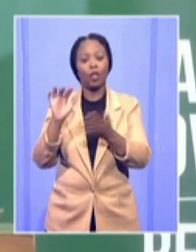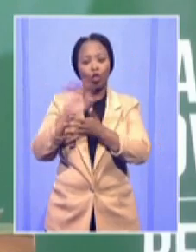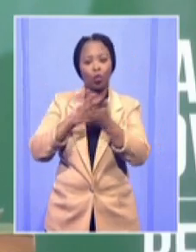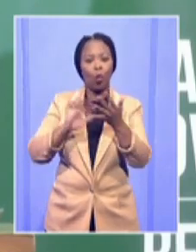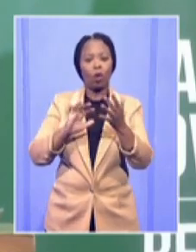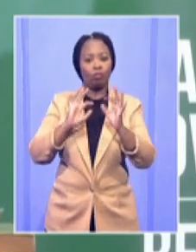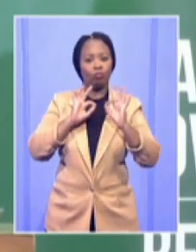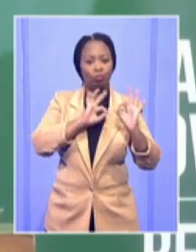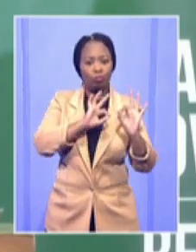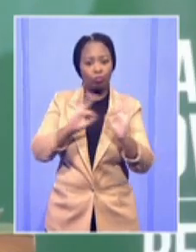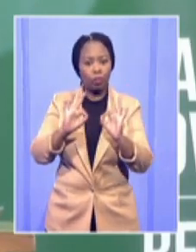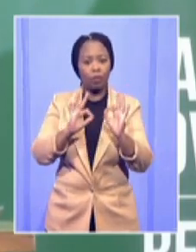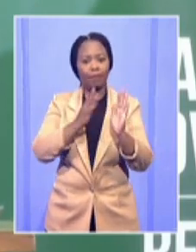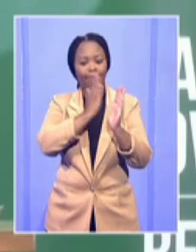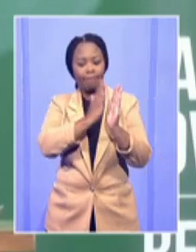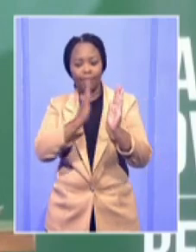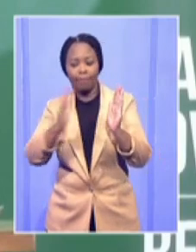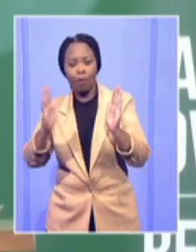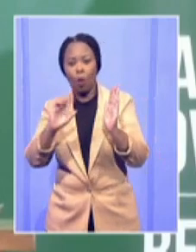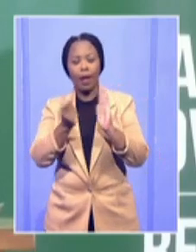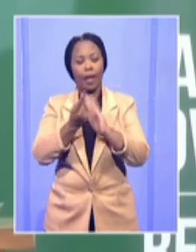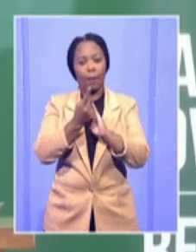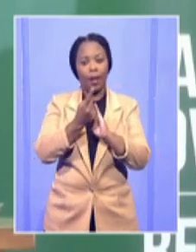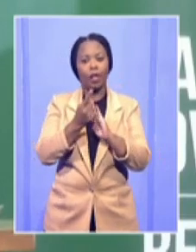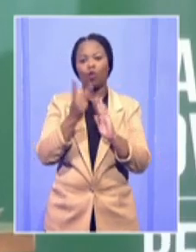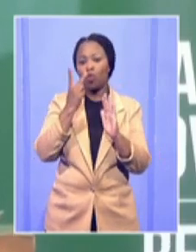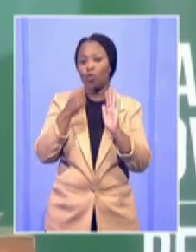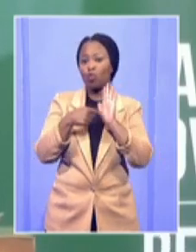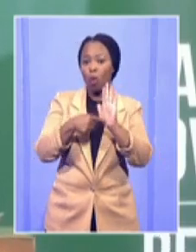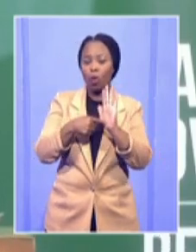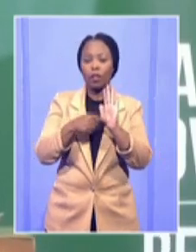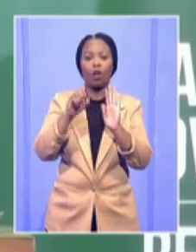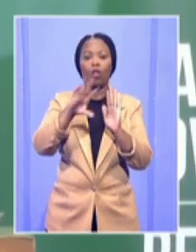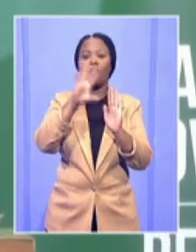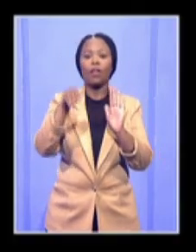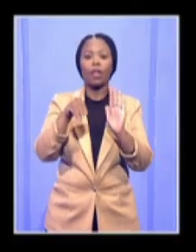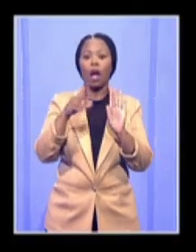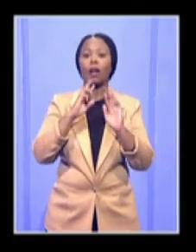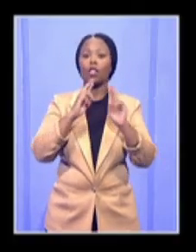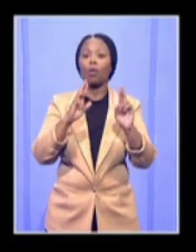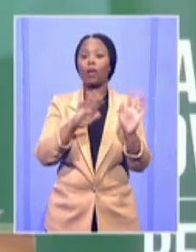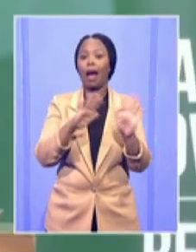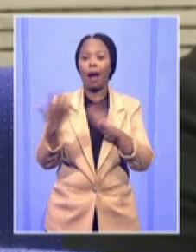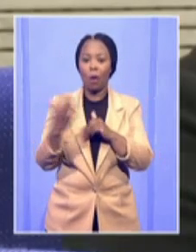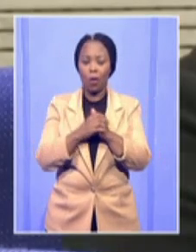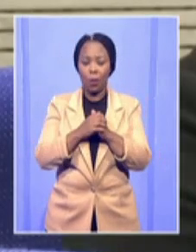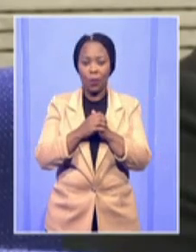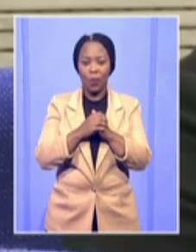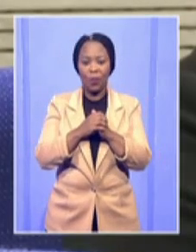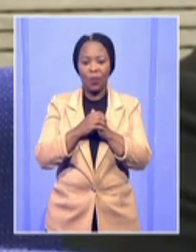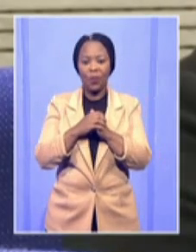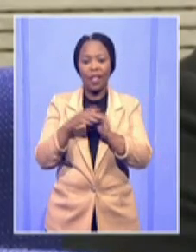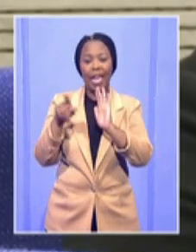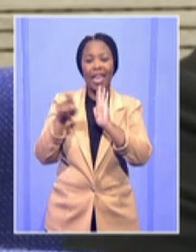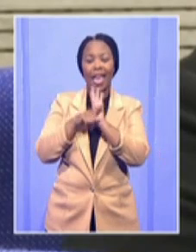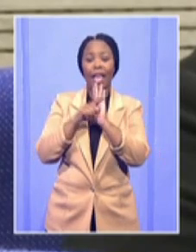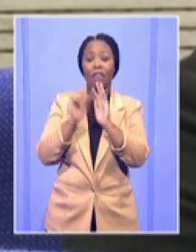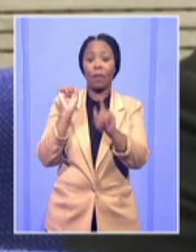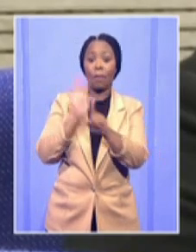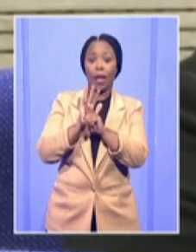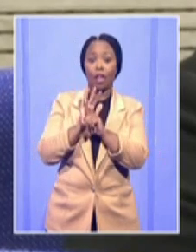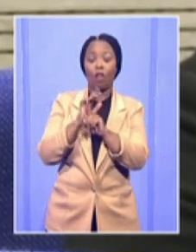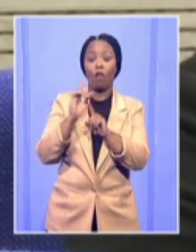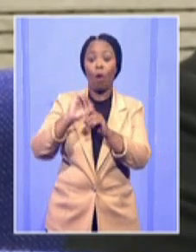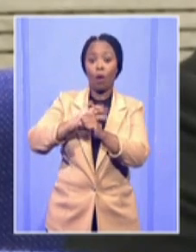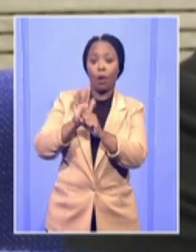understanding of how South Africa has managed, responded to, and curtailed the negative effects of the pandemic.